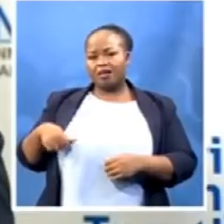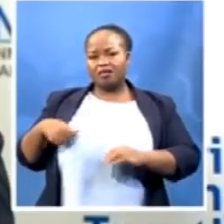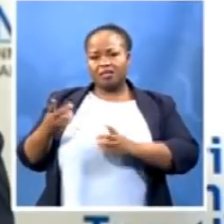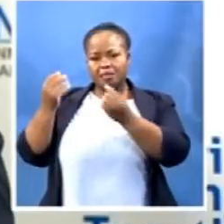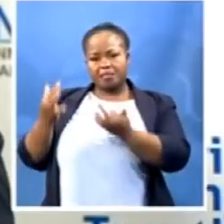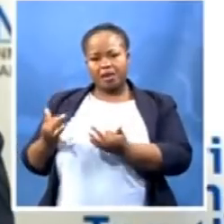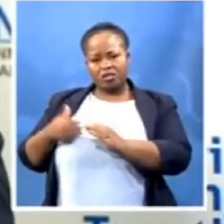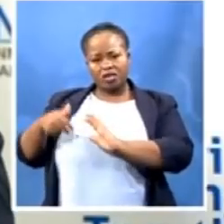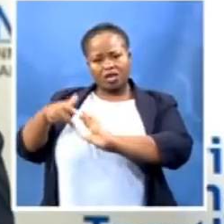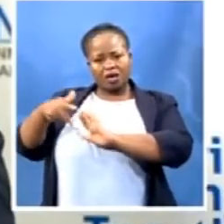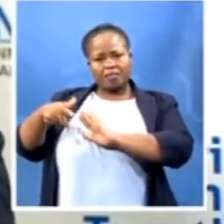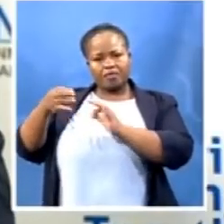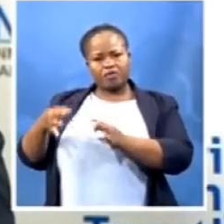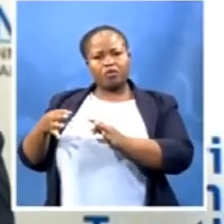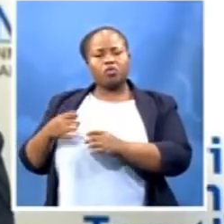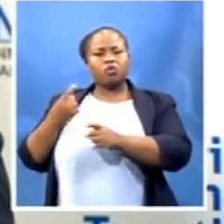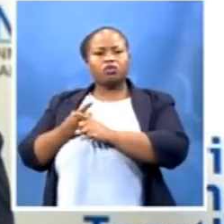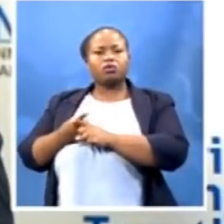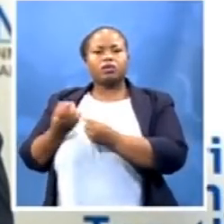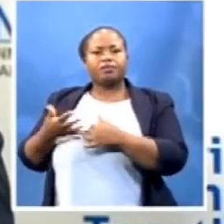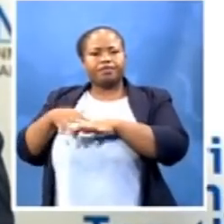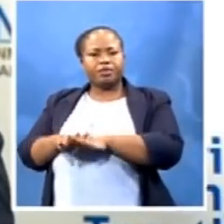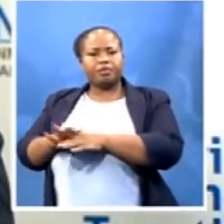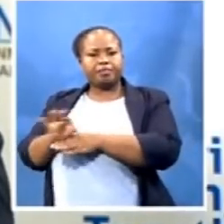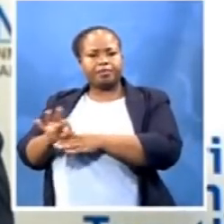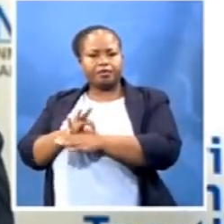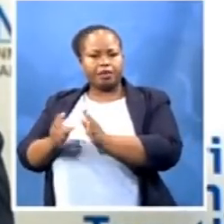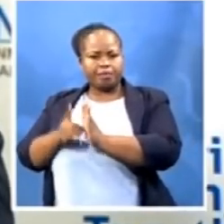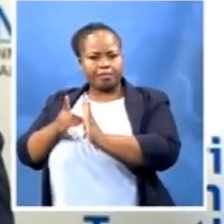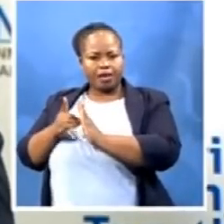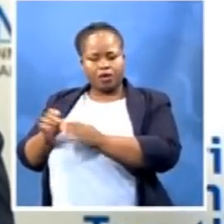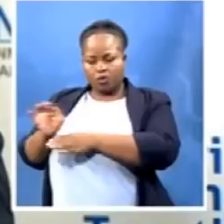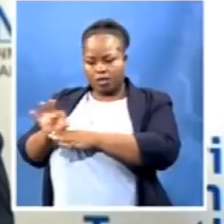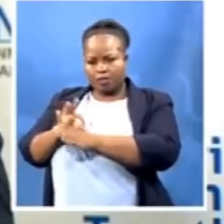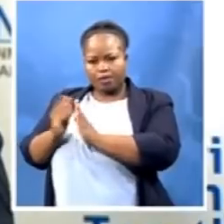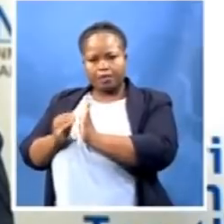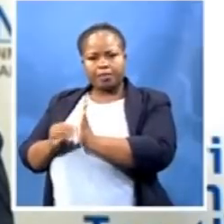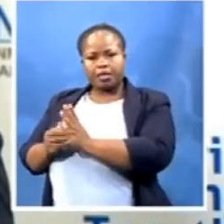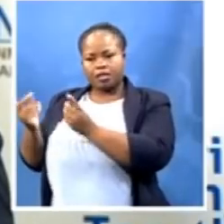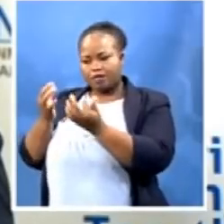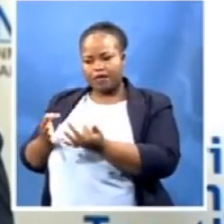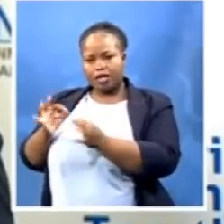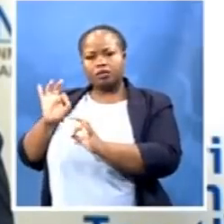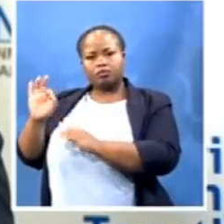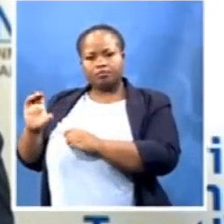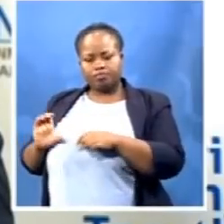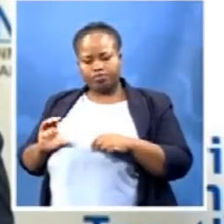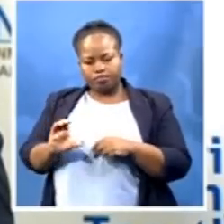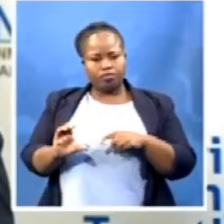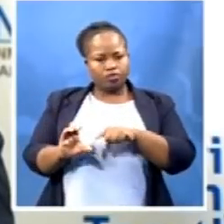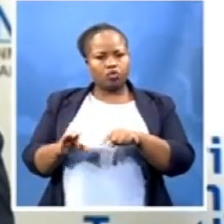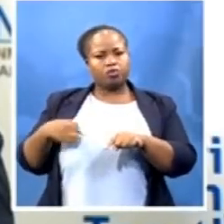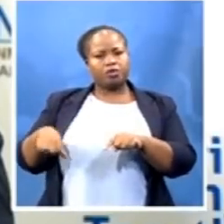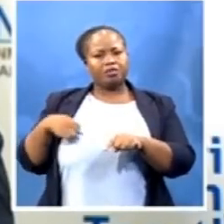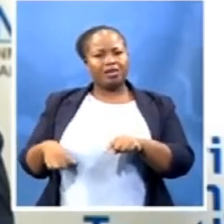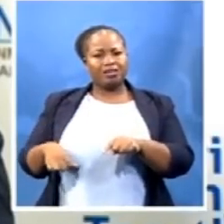integrated development plans. The invasion of land mostly occurs outside of the approval of plans and budgets,